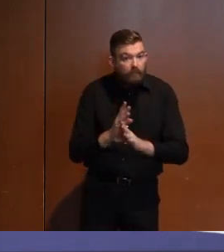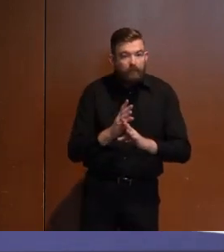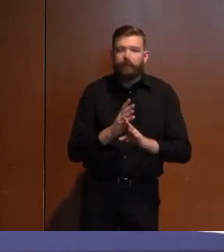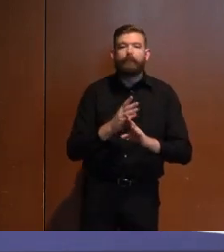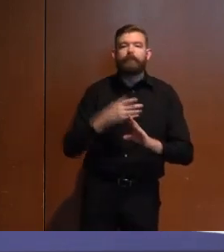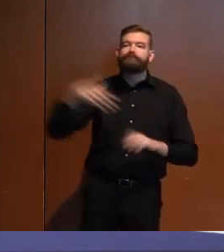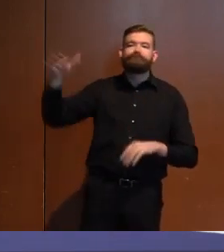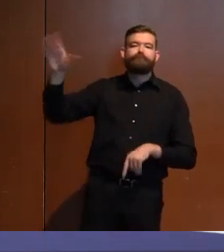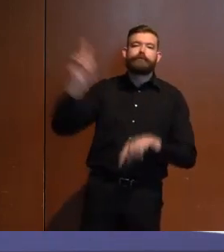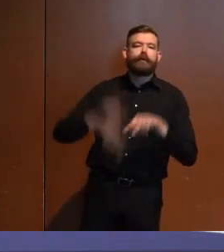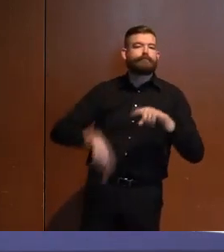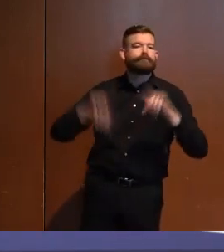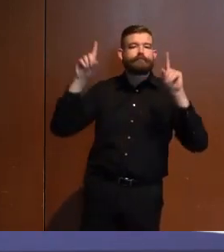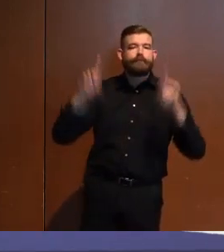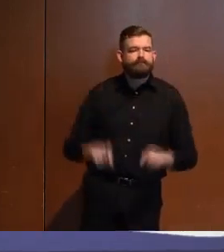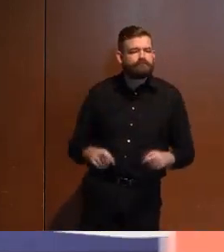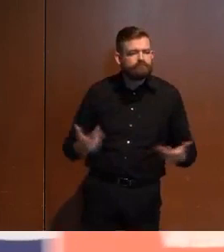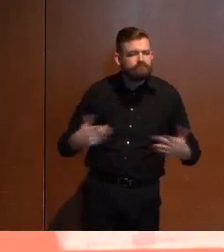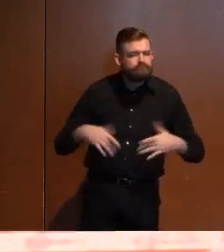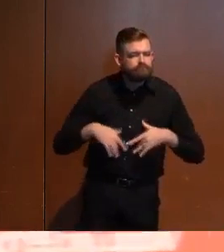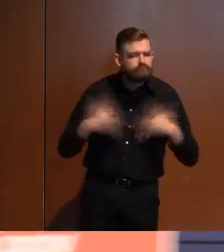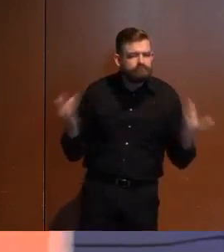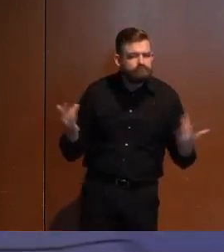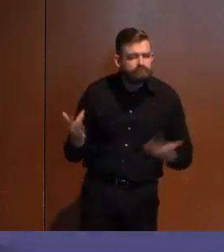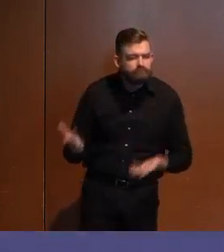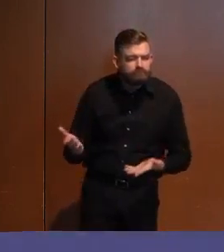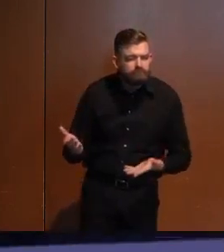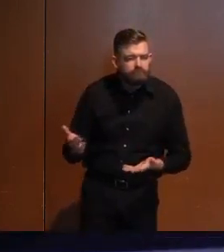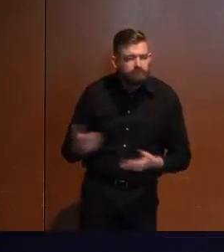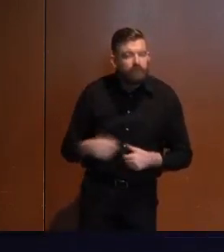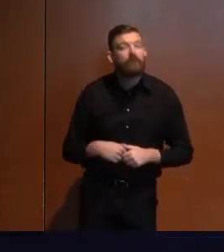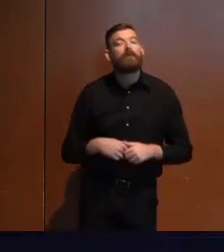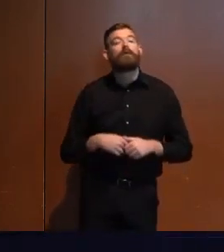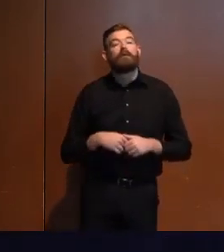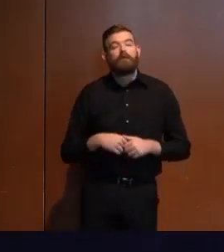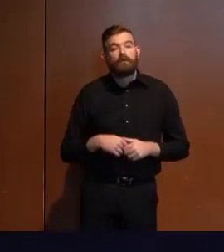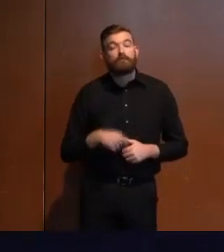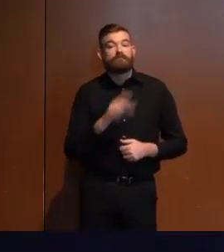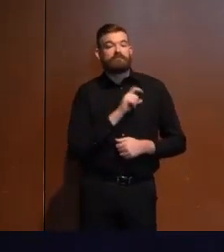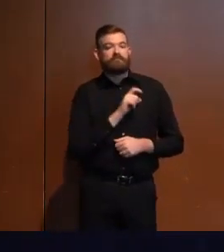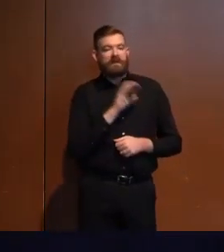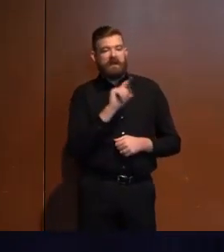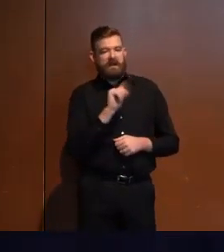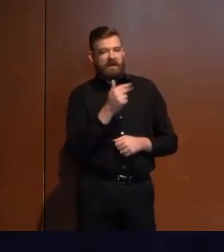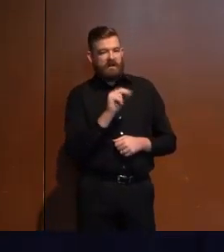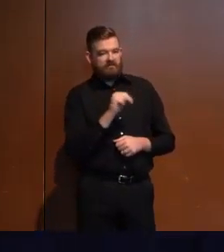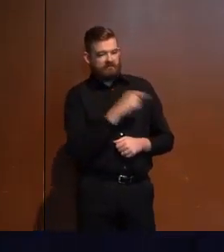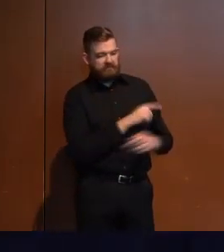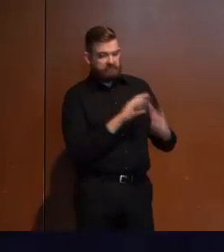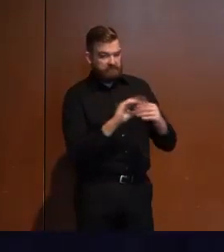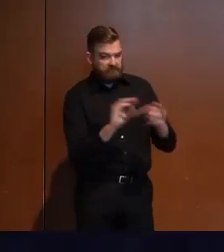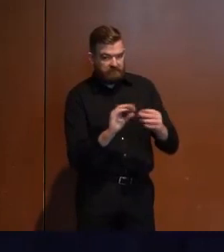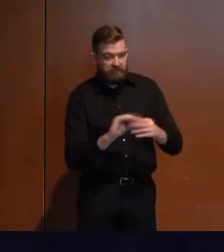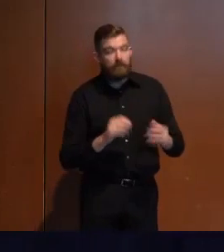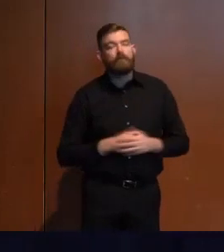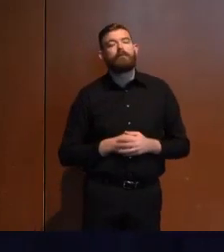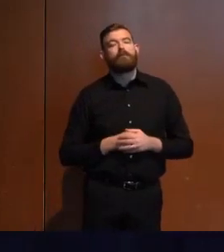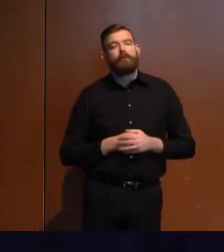do you want to hit compliance first? We have, after yesterday's press conference, I talked about the